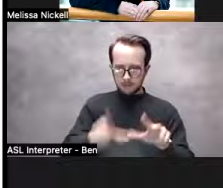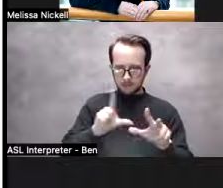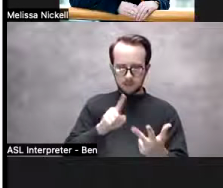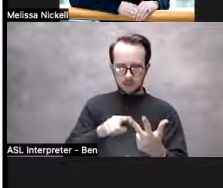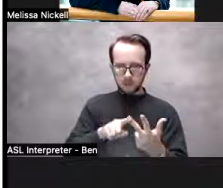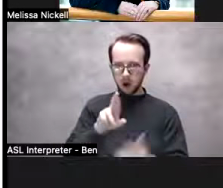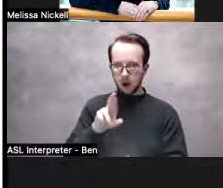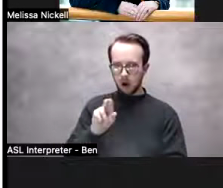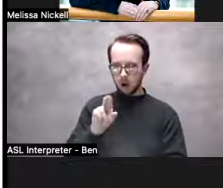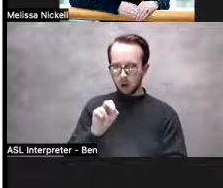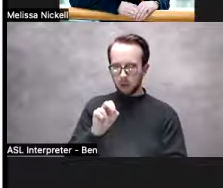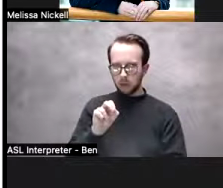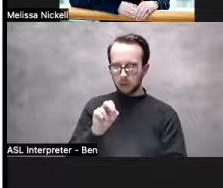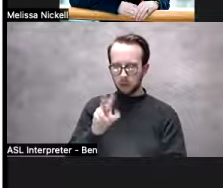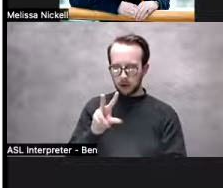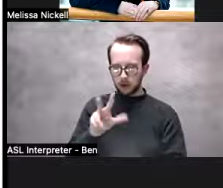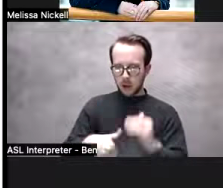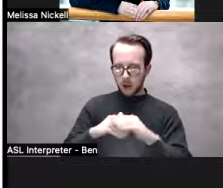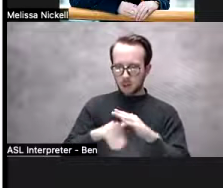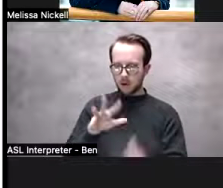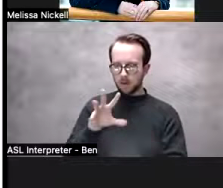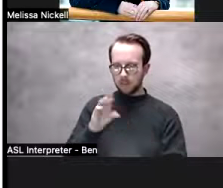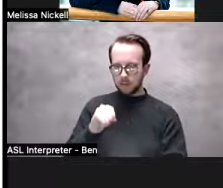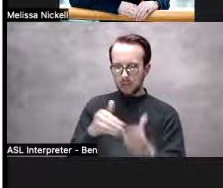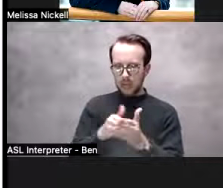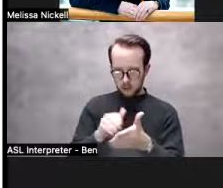$50,000 a year in direct cost for up to 2 years.